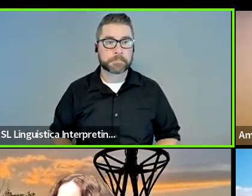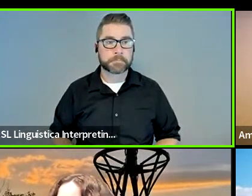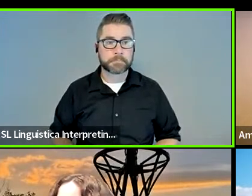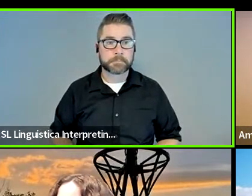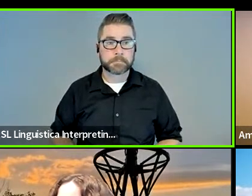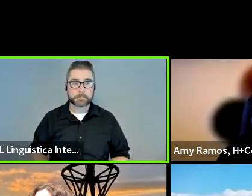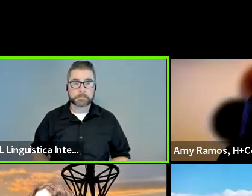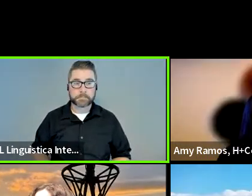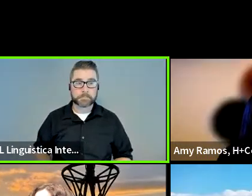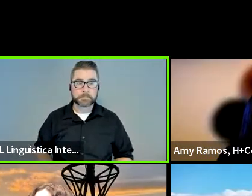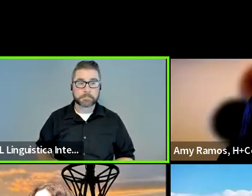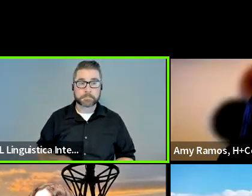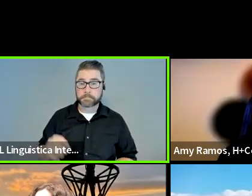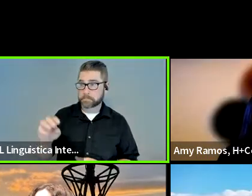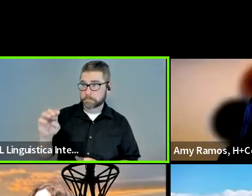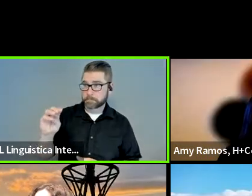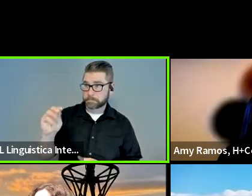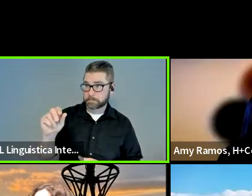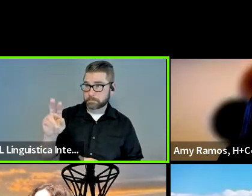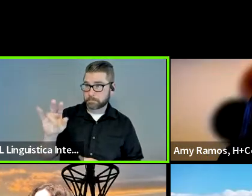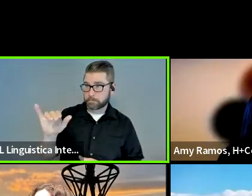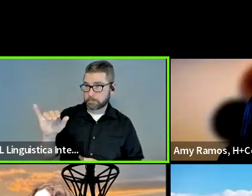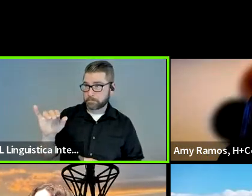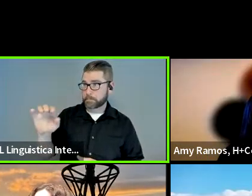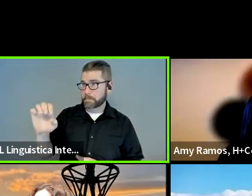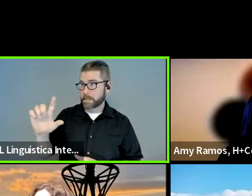Mary Elizabeth?